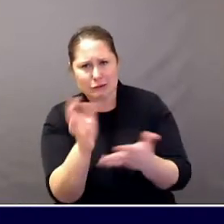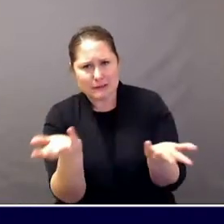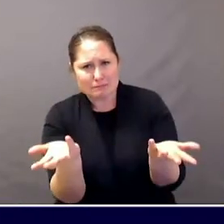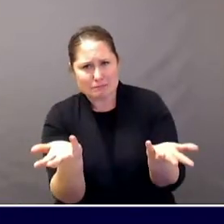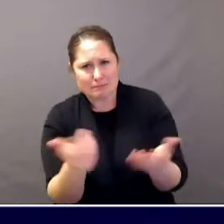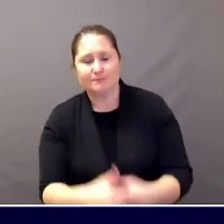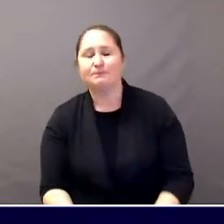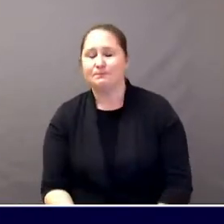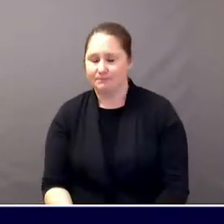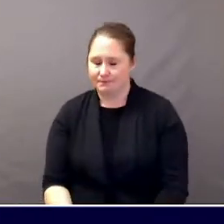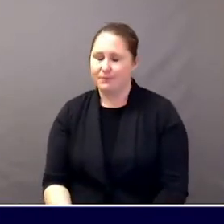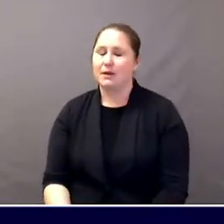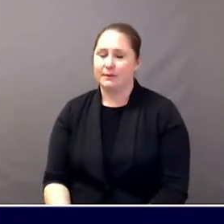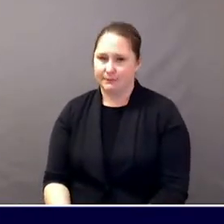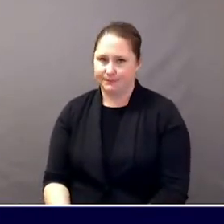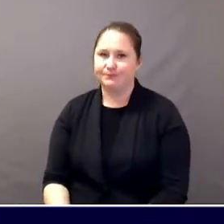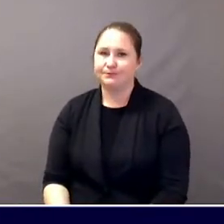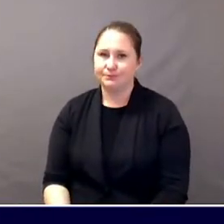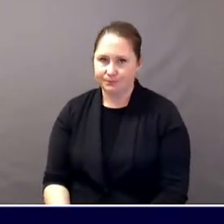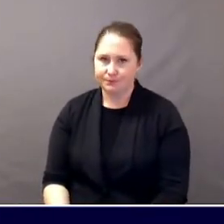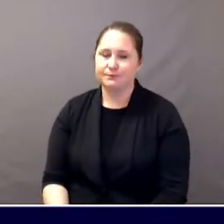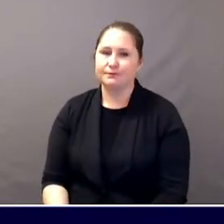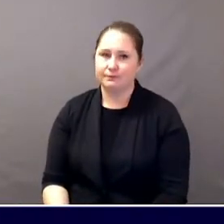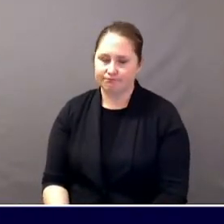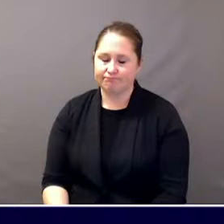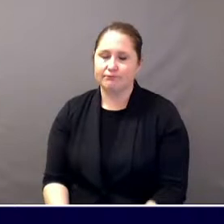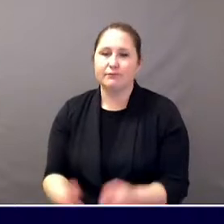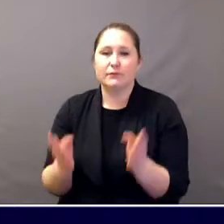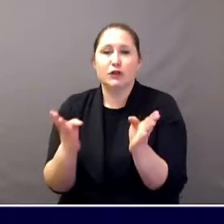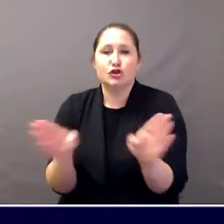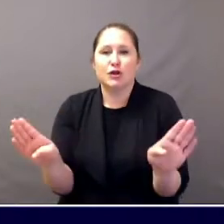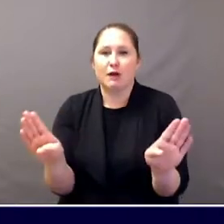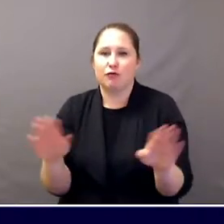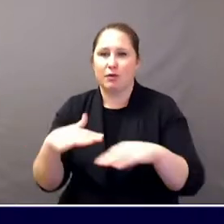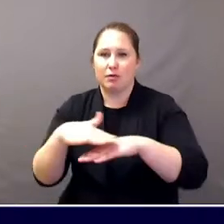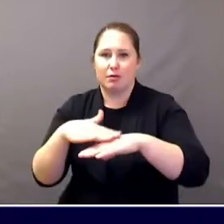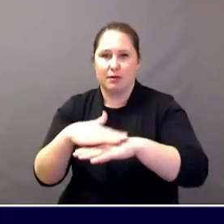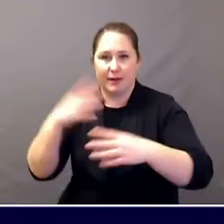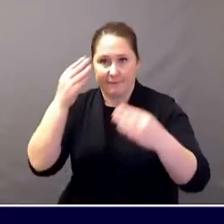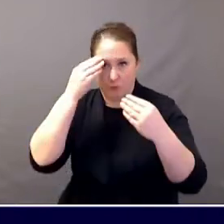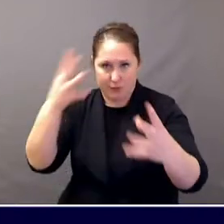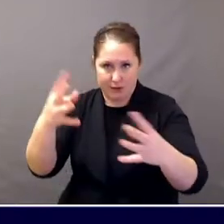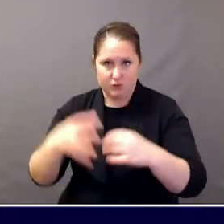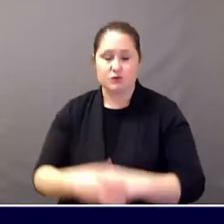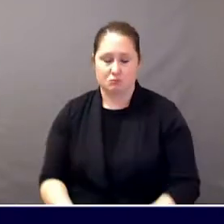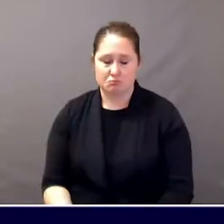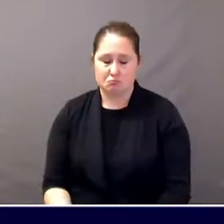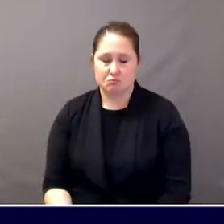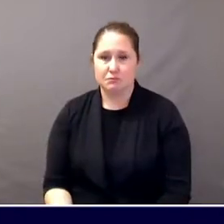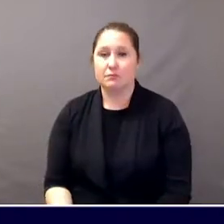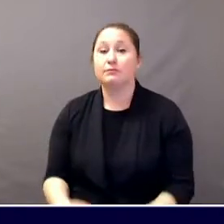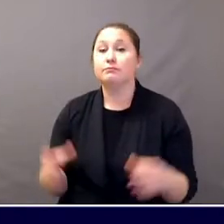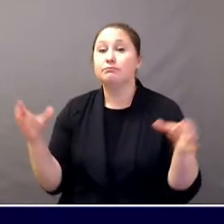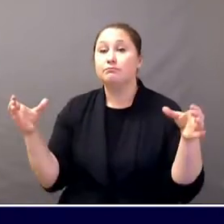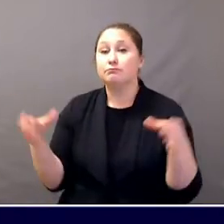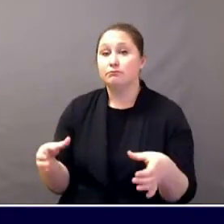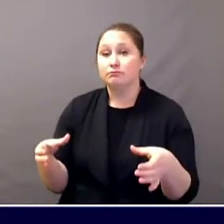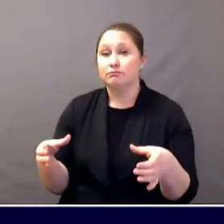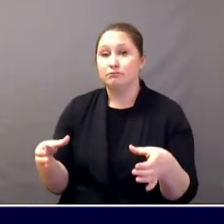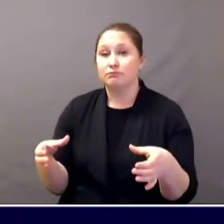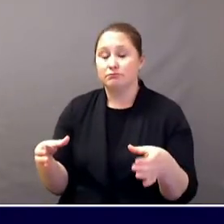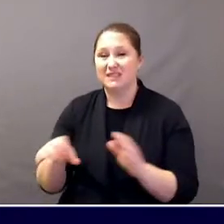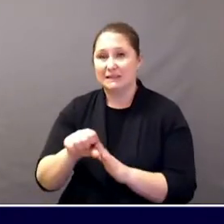I'll talk about it very generally. What we've done is convened a group within Maine, at the state level of